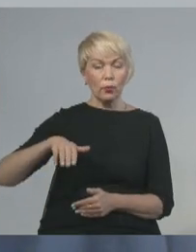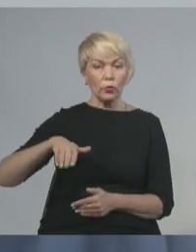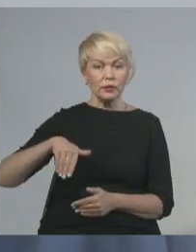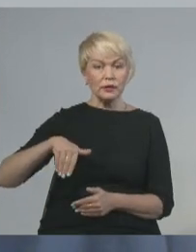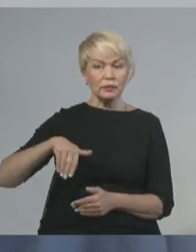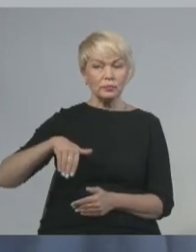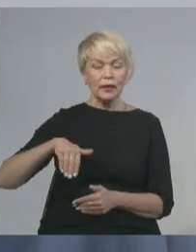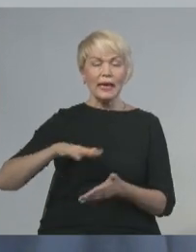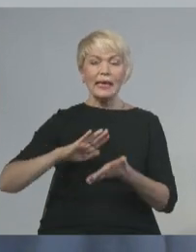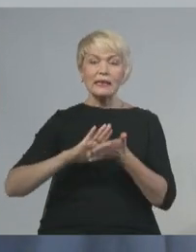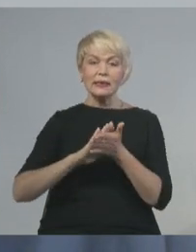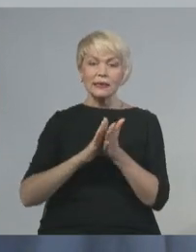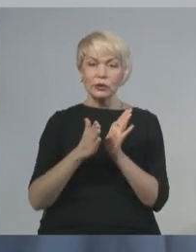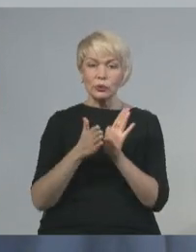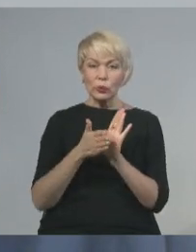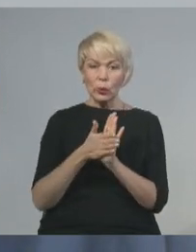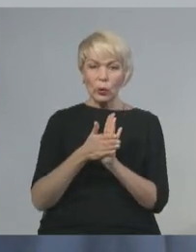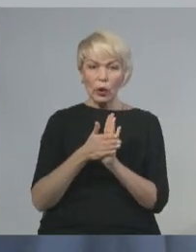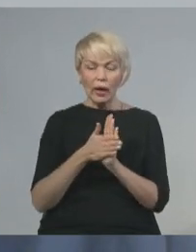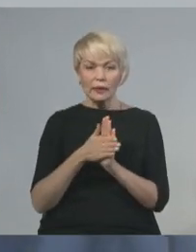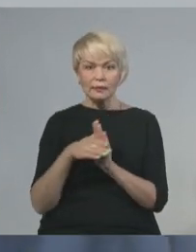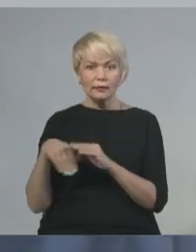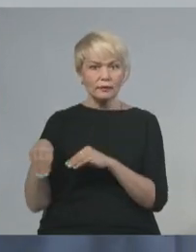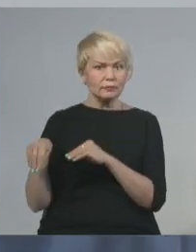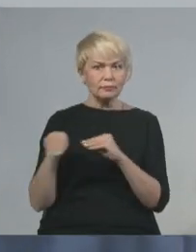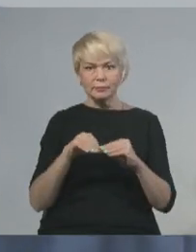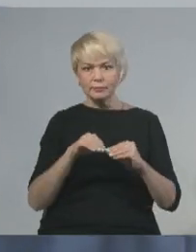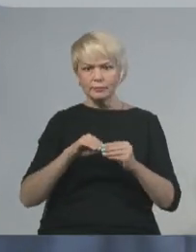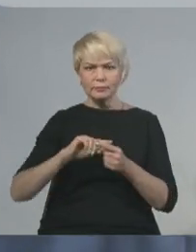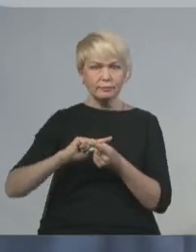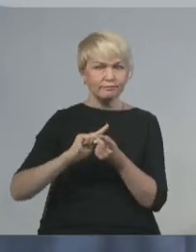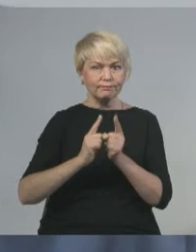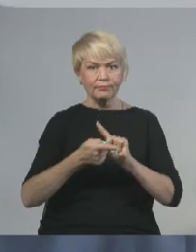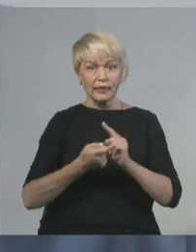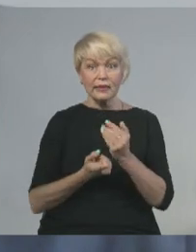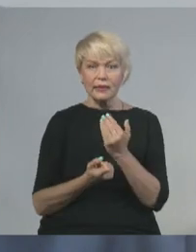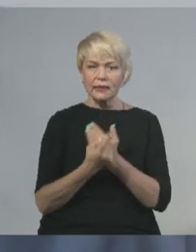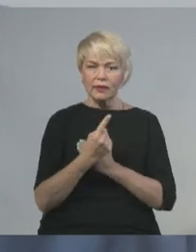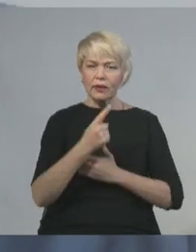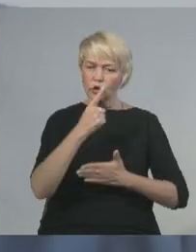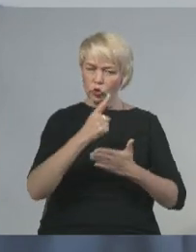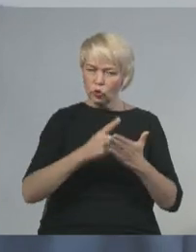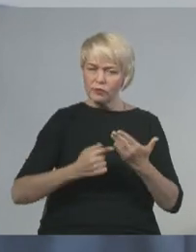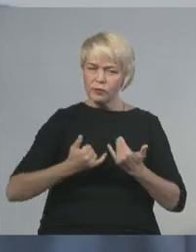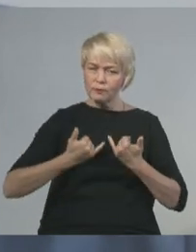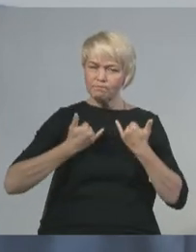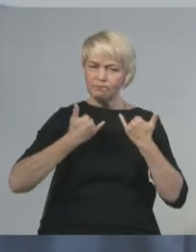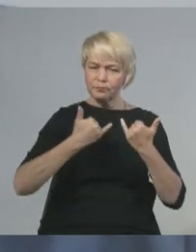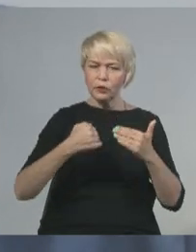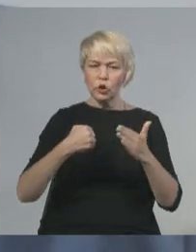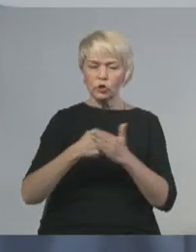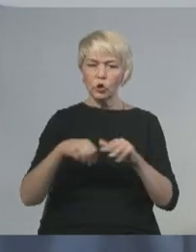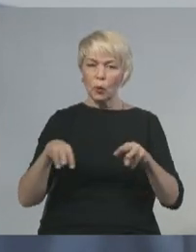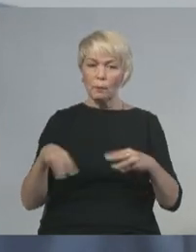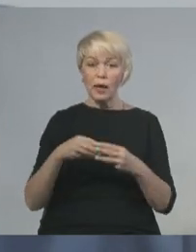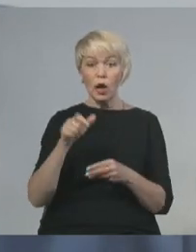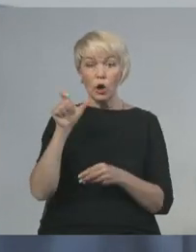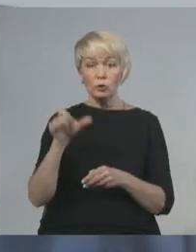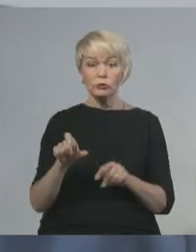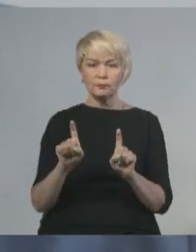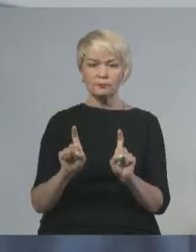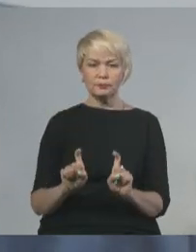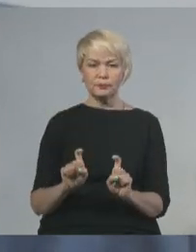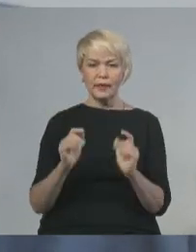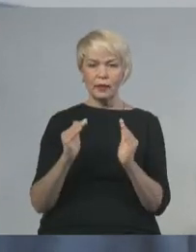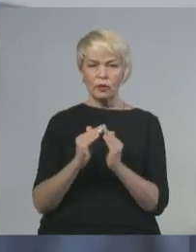switched when it comes to trust to the media as well also practically people were sitting at home they couldn't go